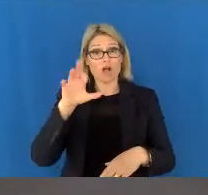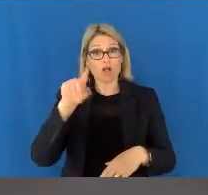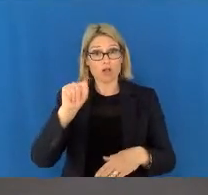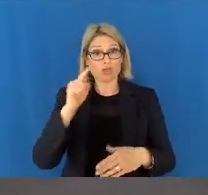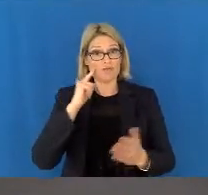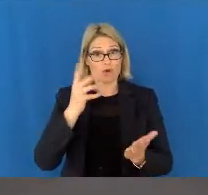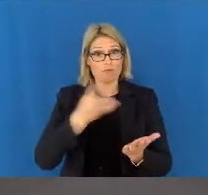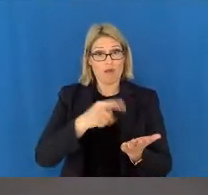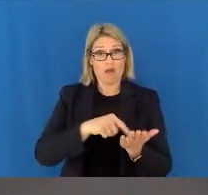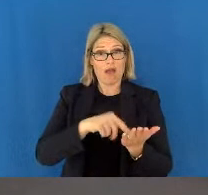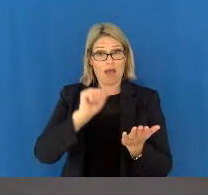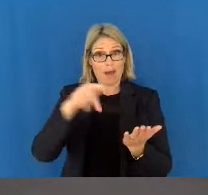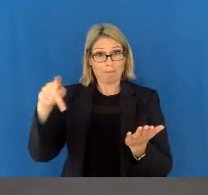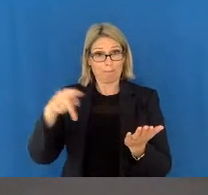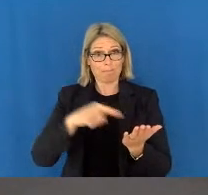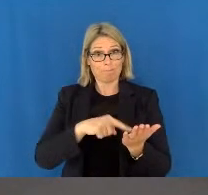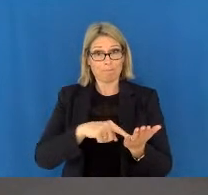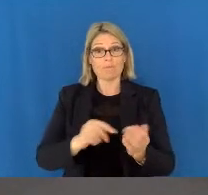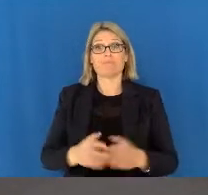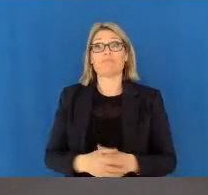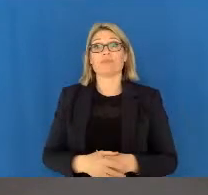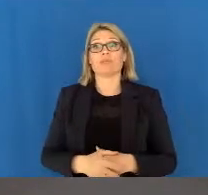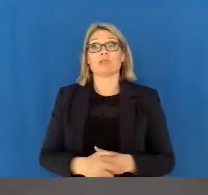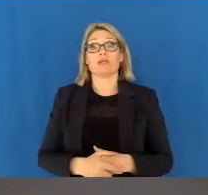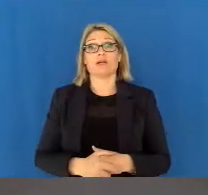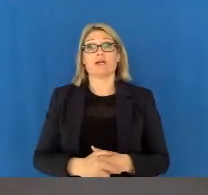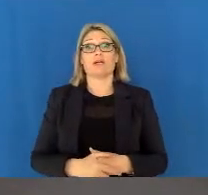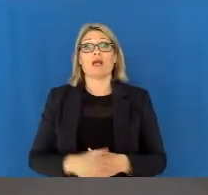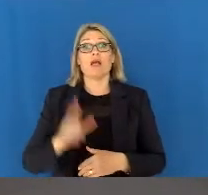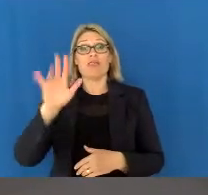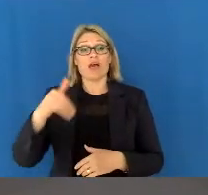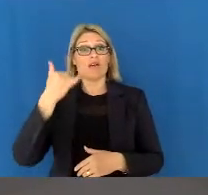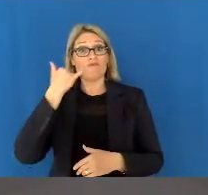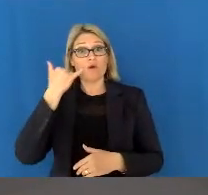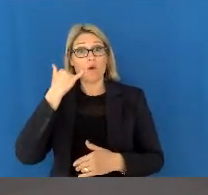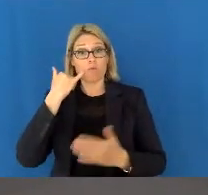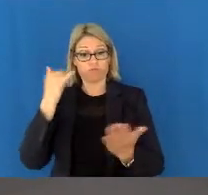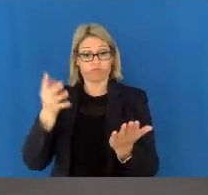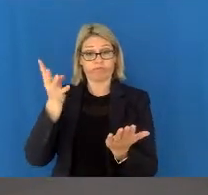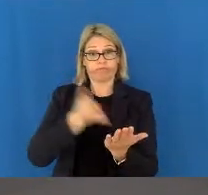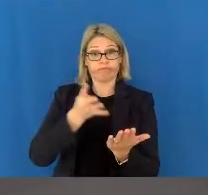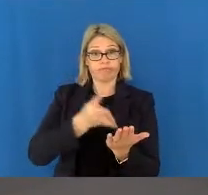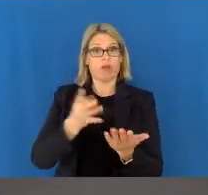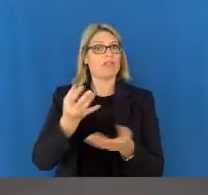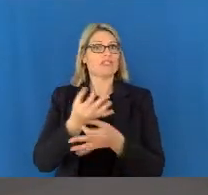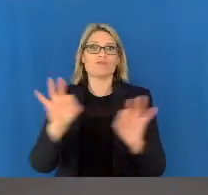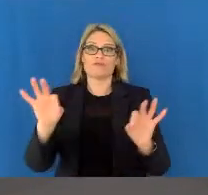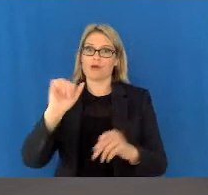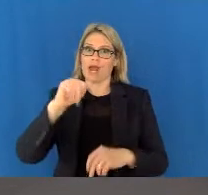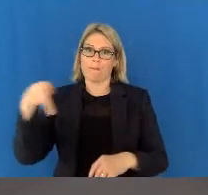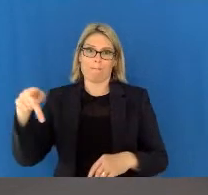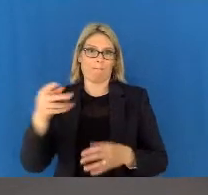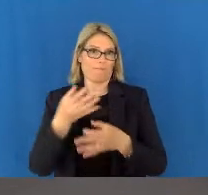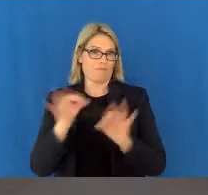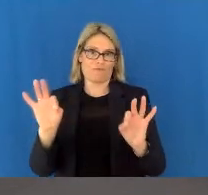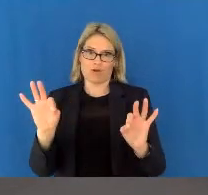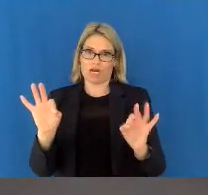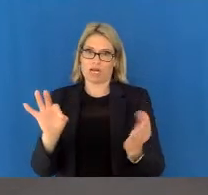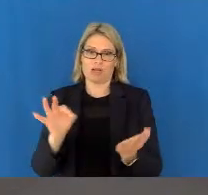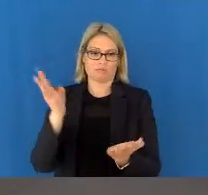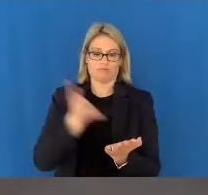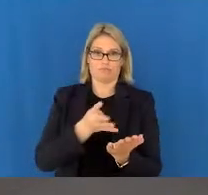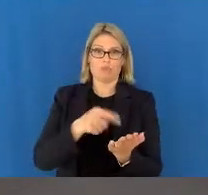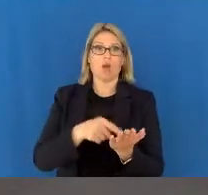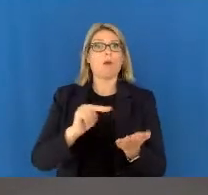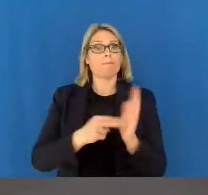So the Alert COVID application is a free app which can be used on